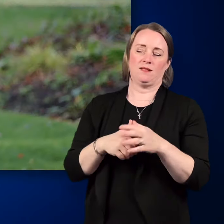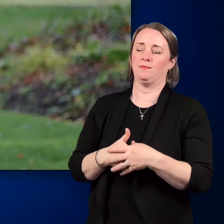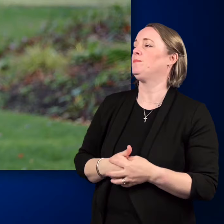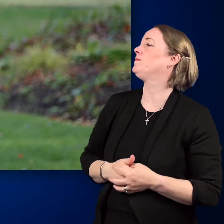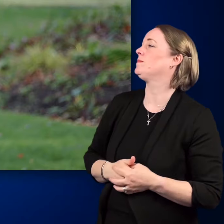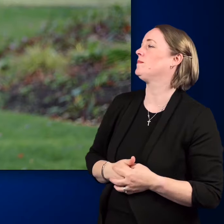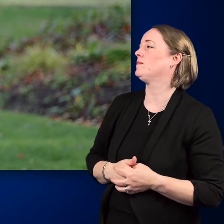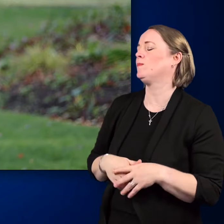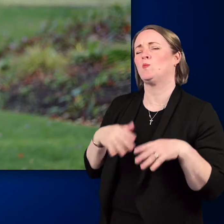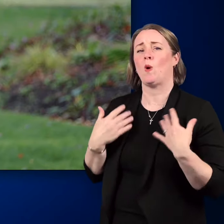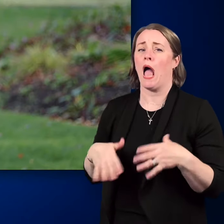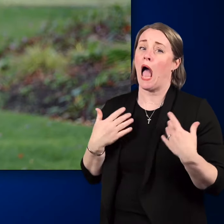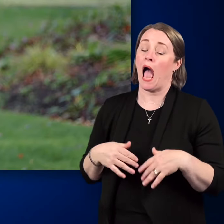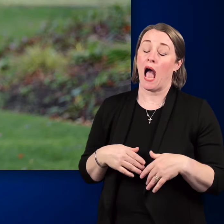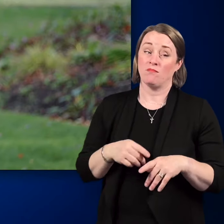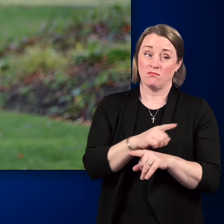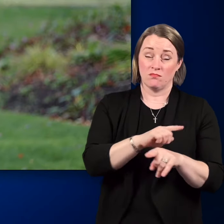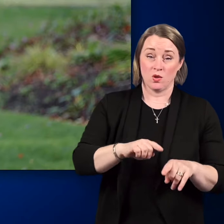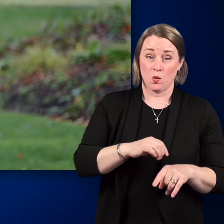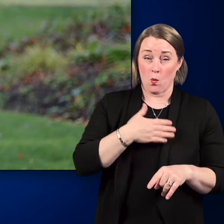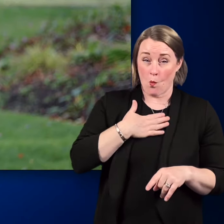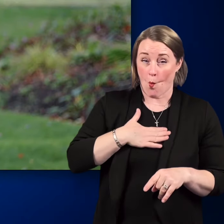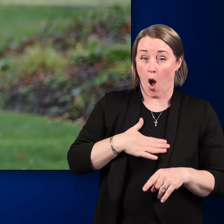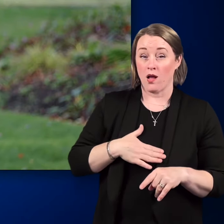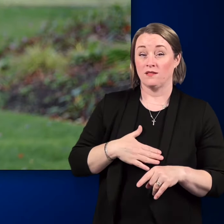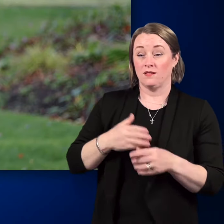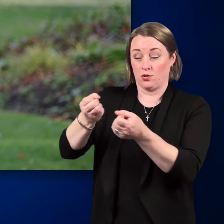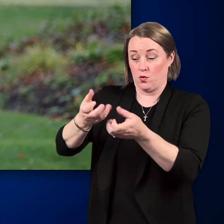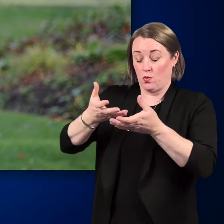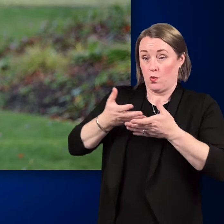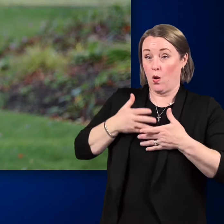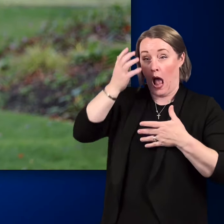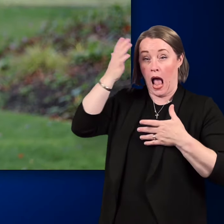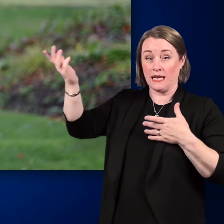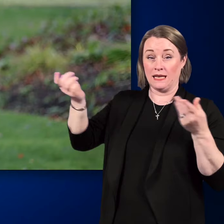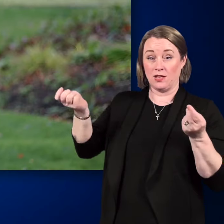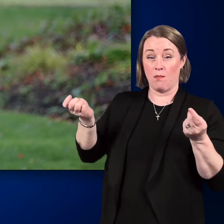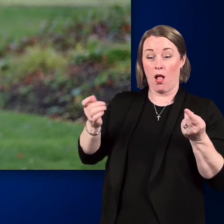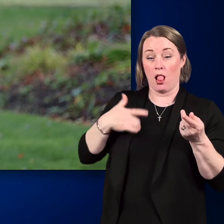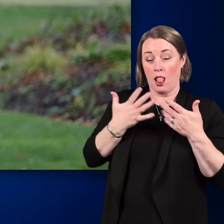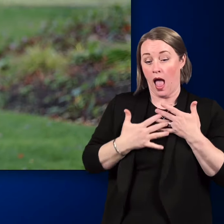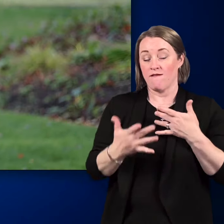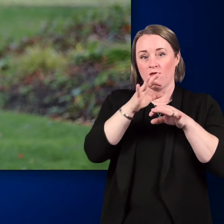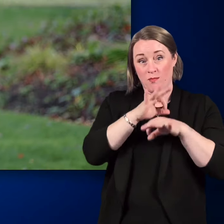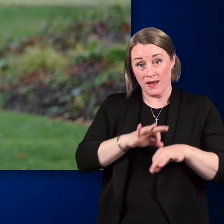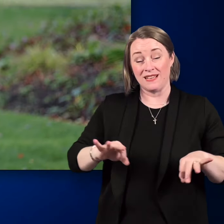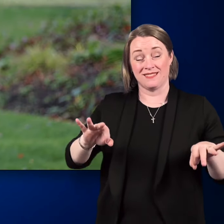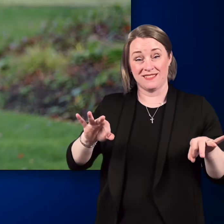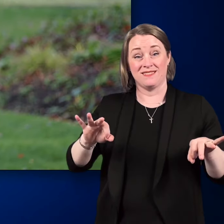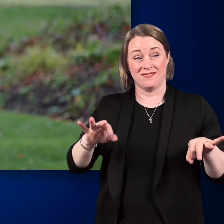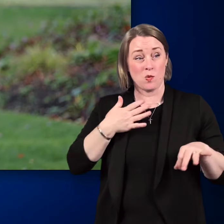Wouldn't you love to have bequeathed to you a kingdom, a life of peace and